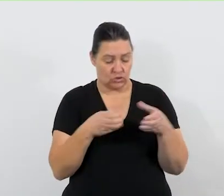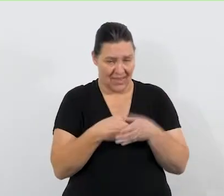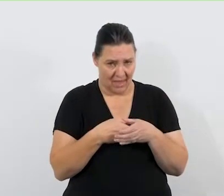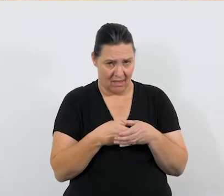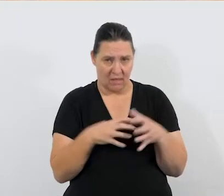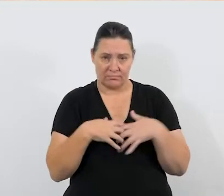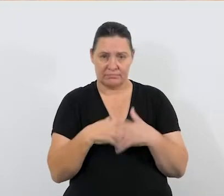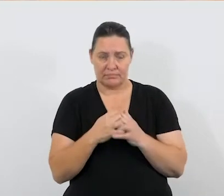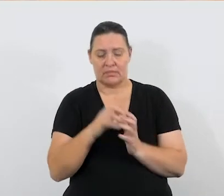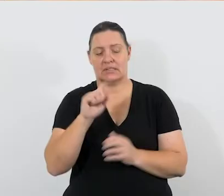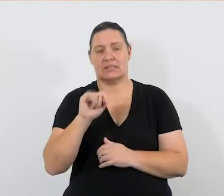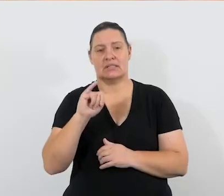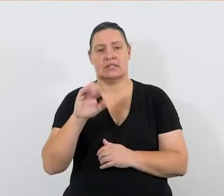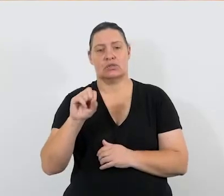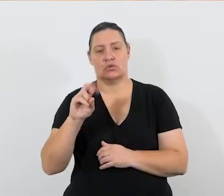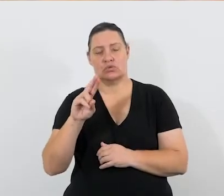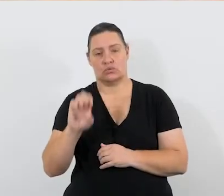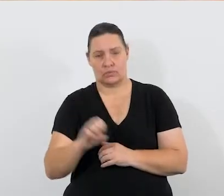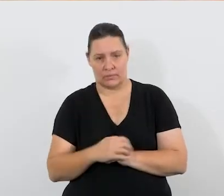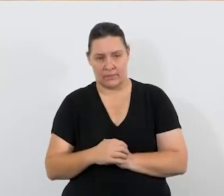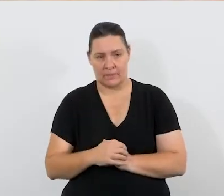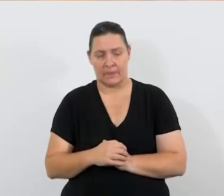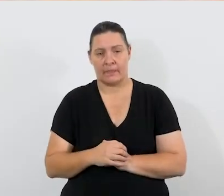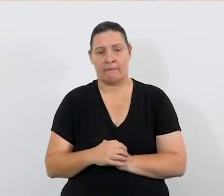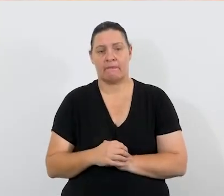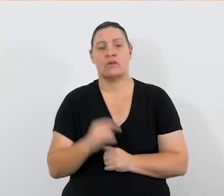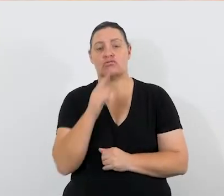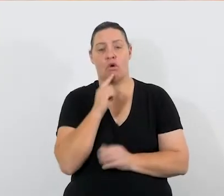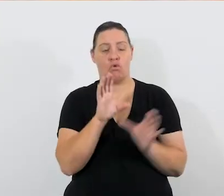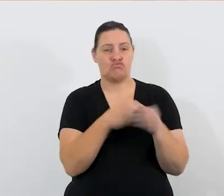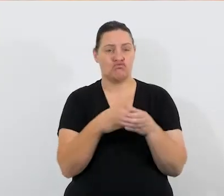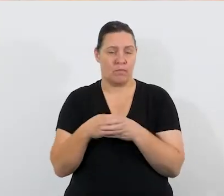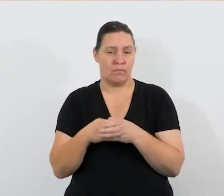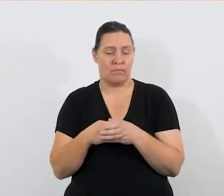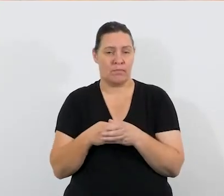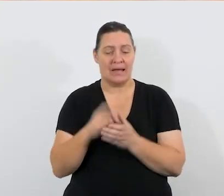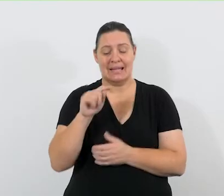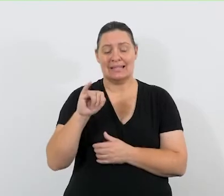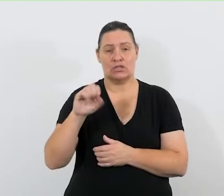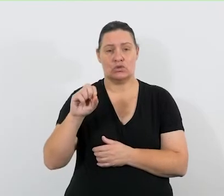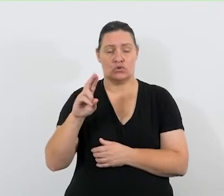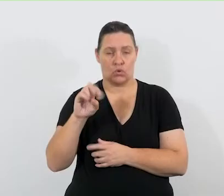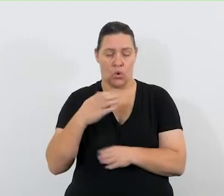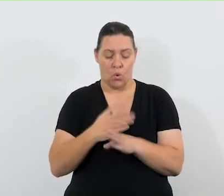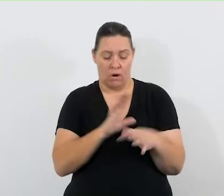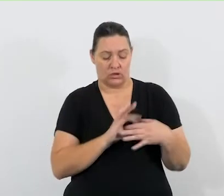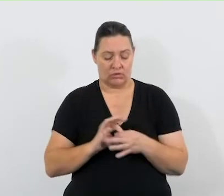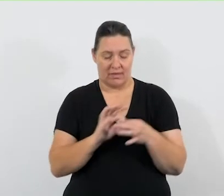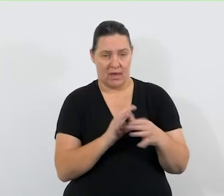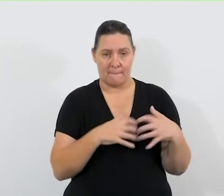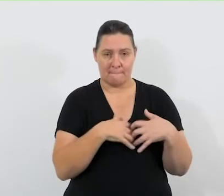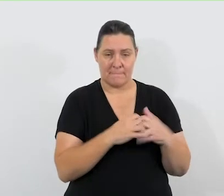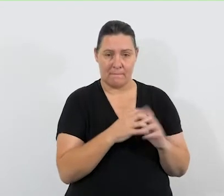when cells are grouped together, they form tissues. So groups of tissues that work